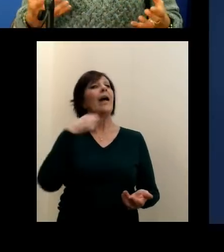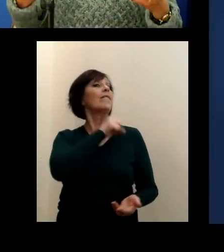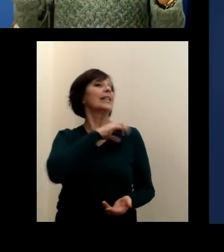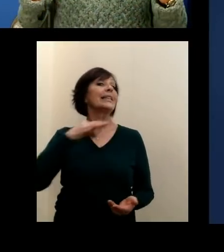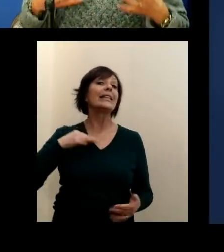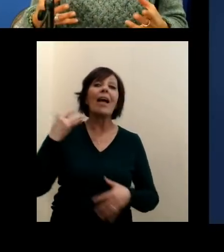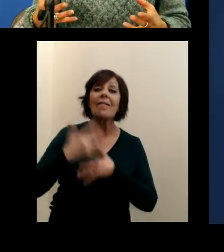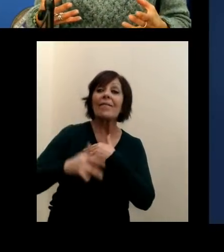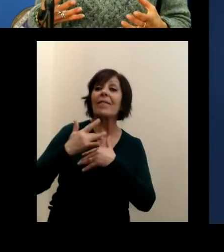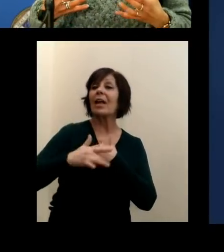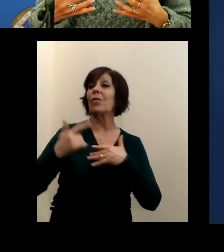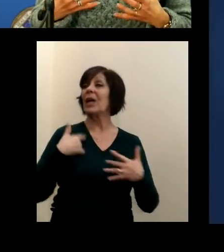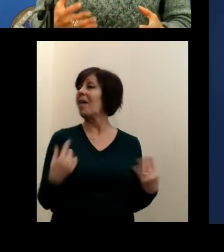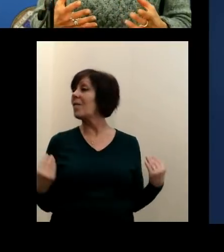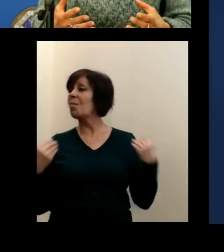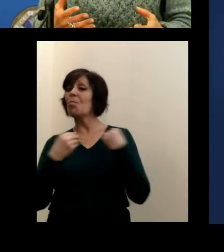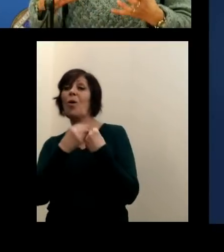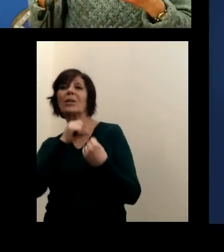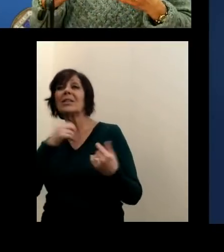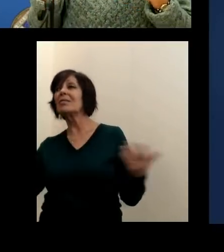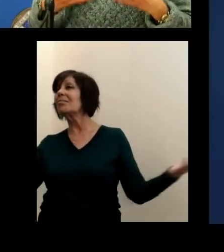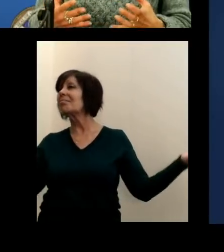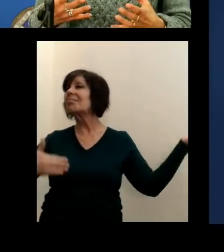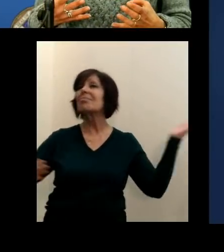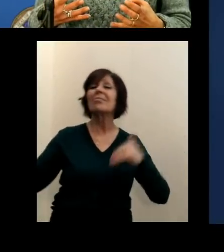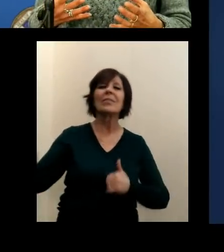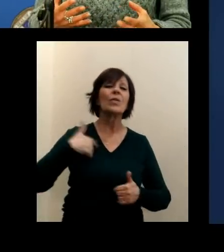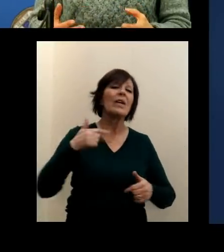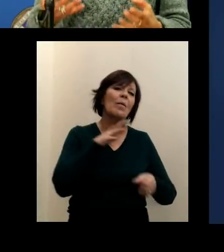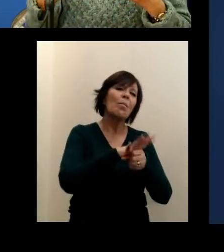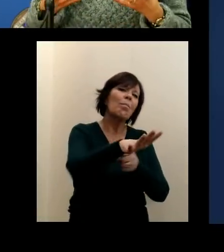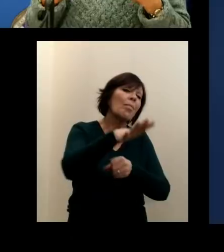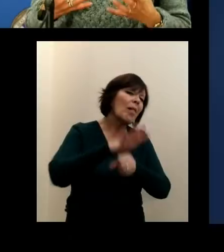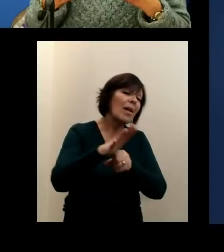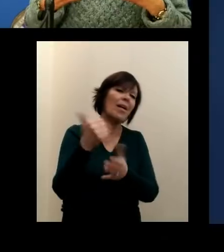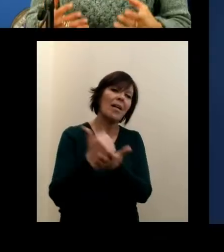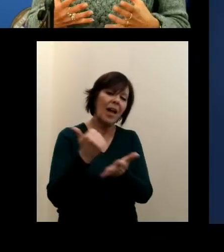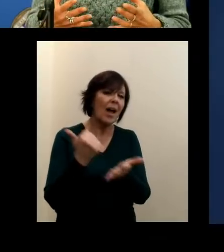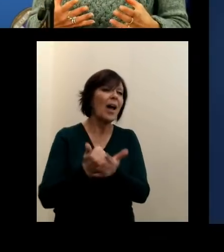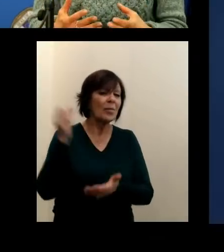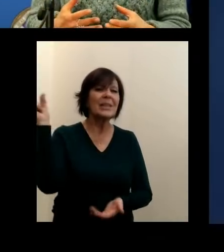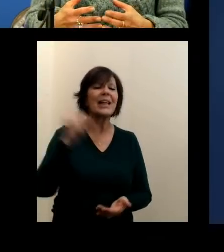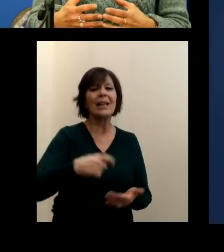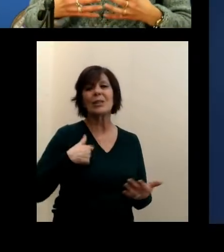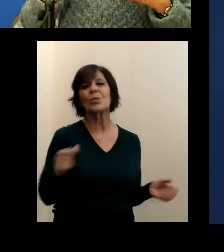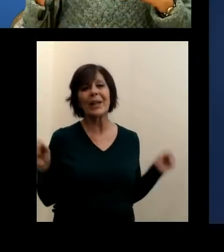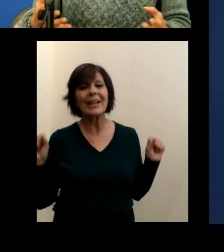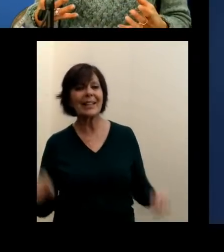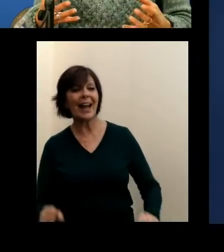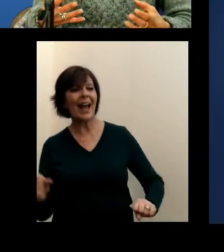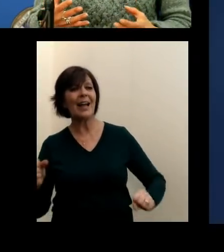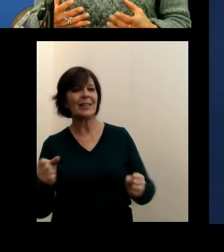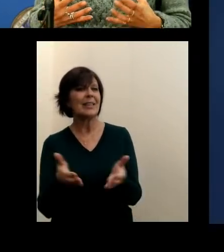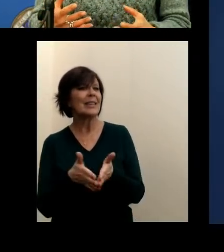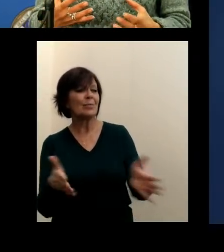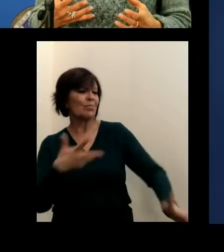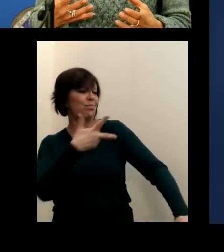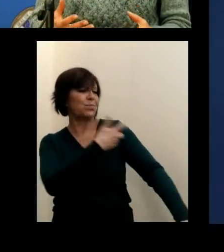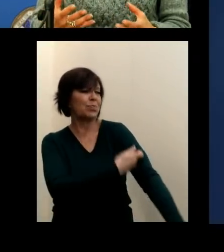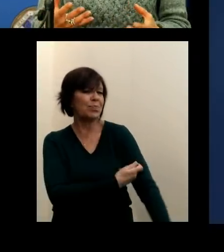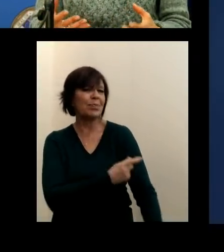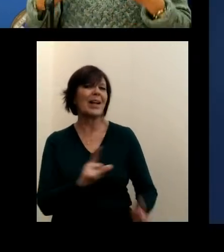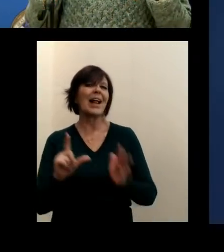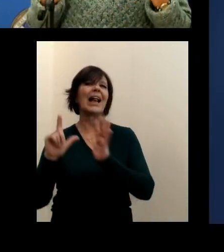available, we have more staff that we can call in. If we get more vaccine supply, we can really ramp it up. We can expand the appointments that we